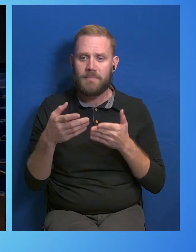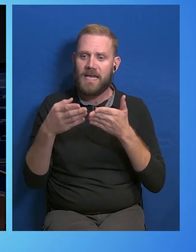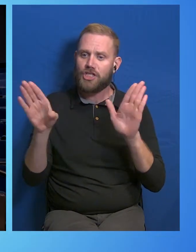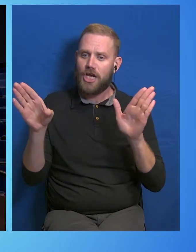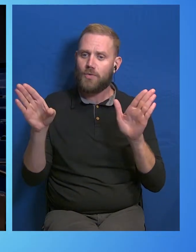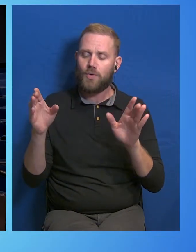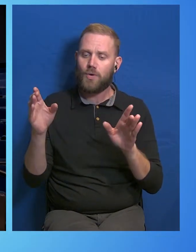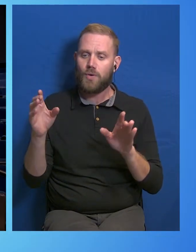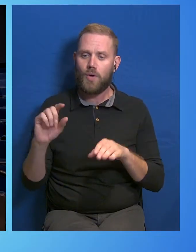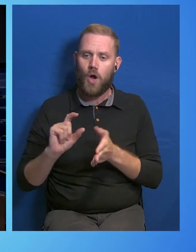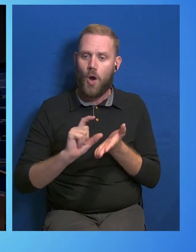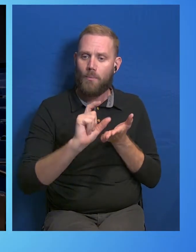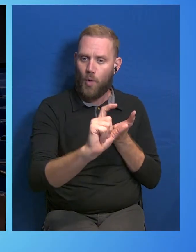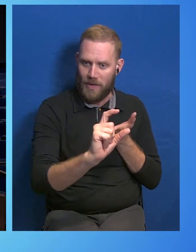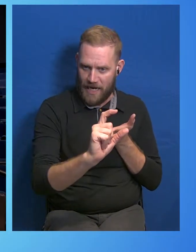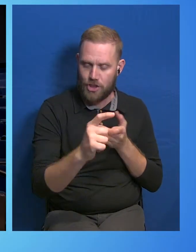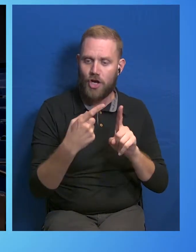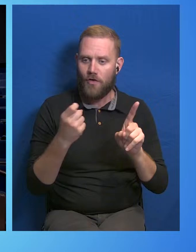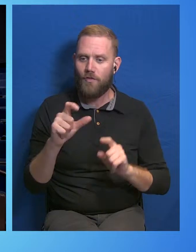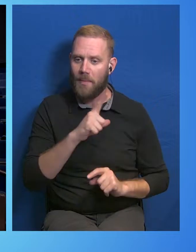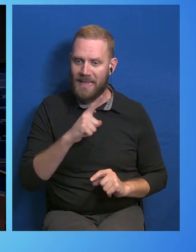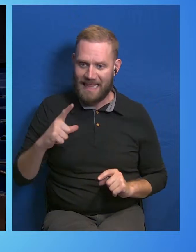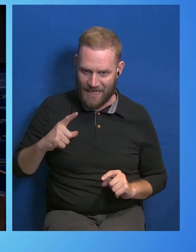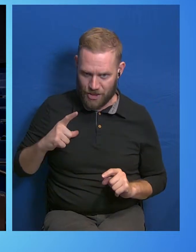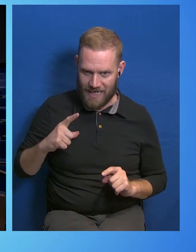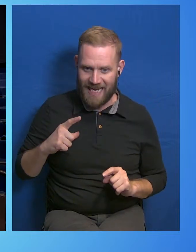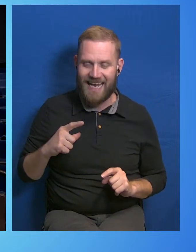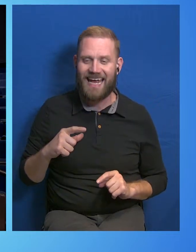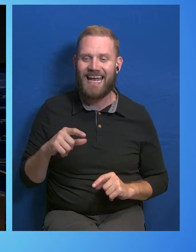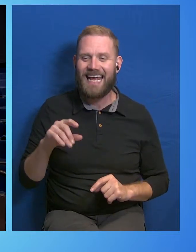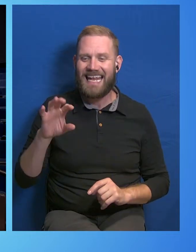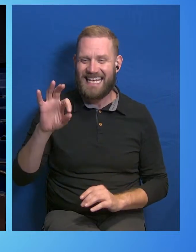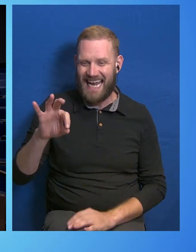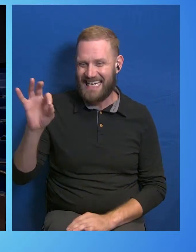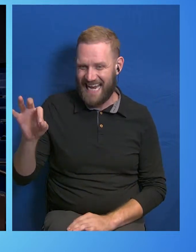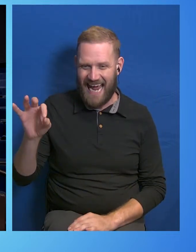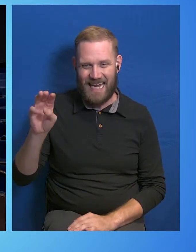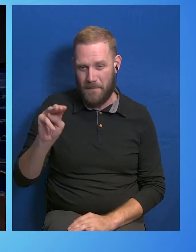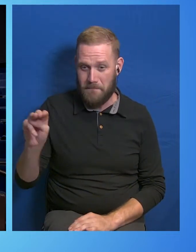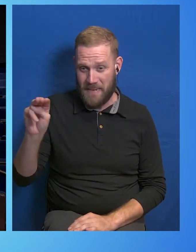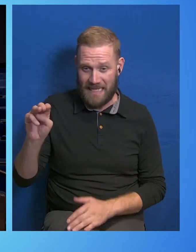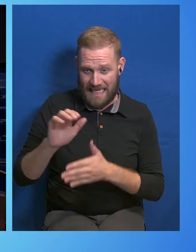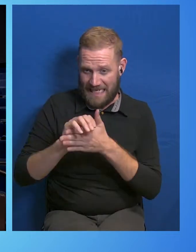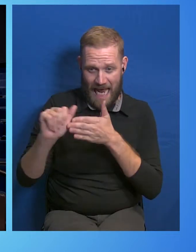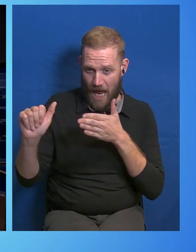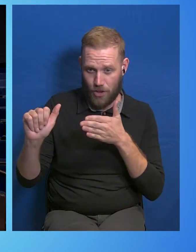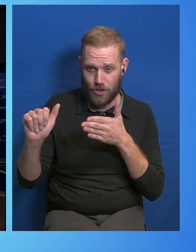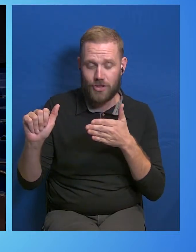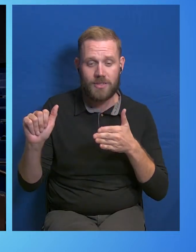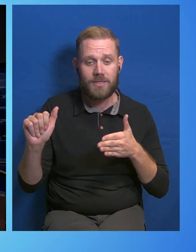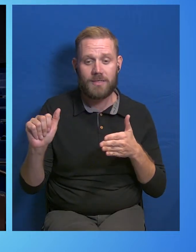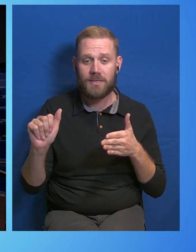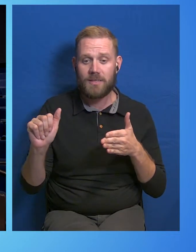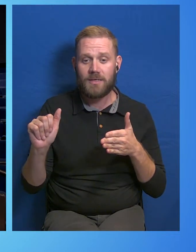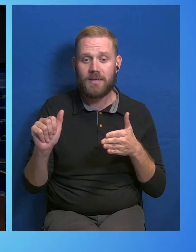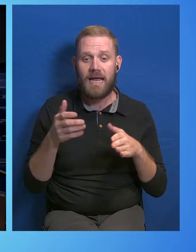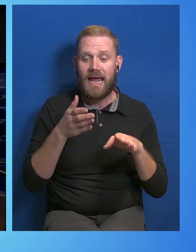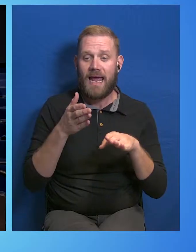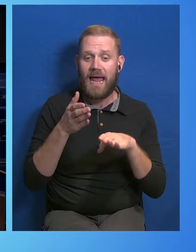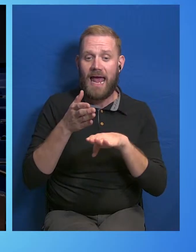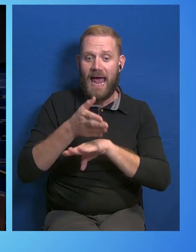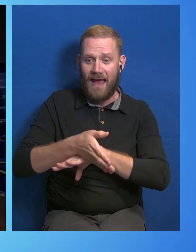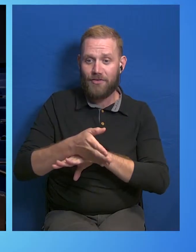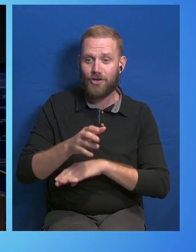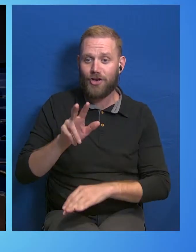appropriation by the legislature of at least $99 million that has to, and then after